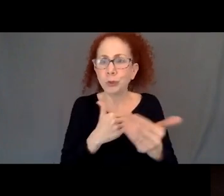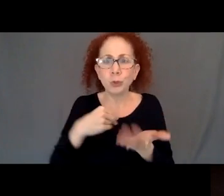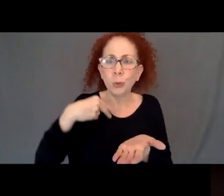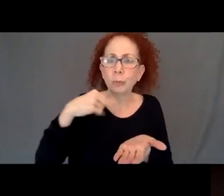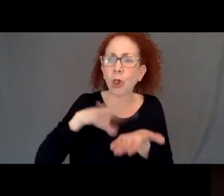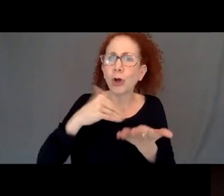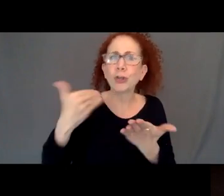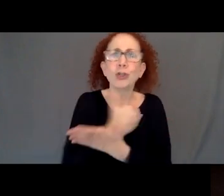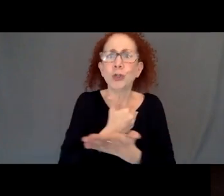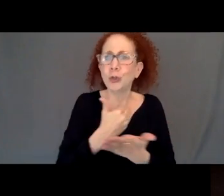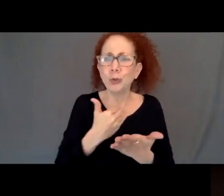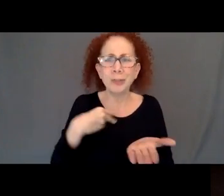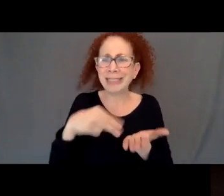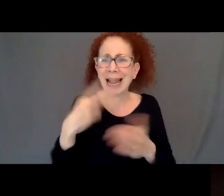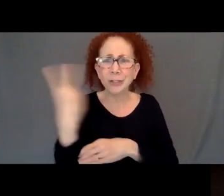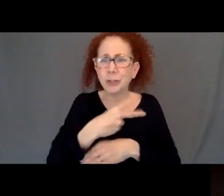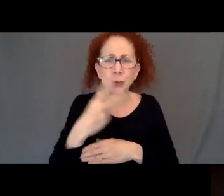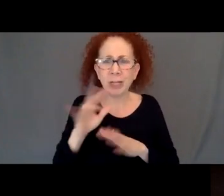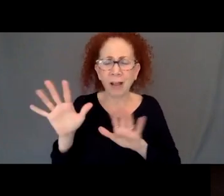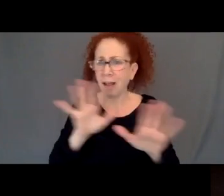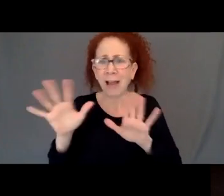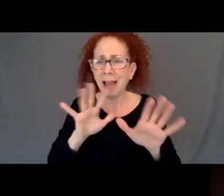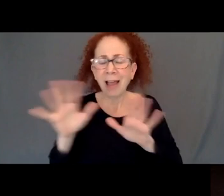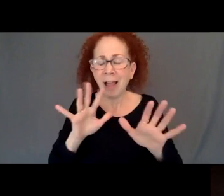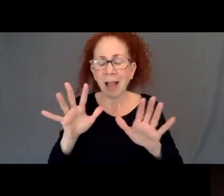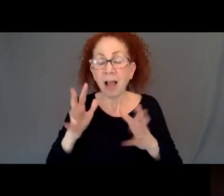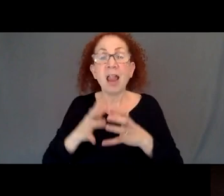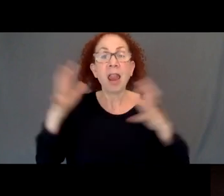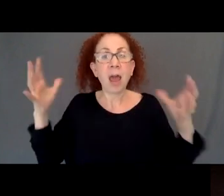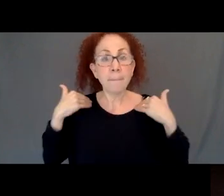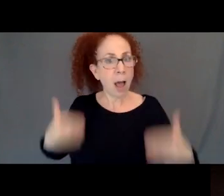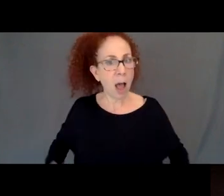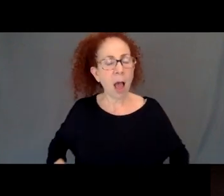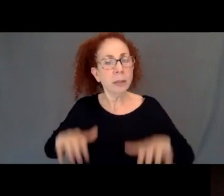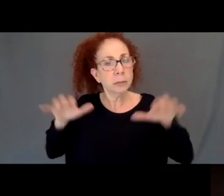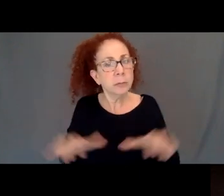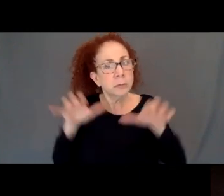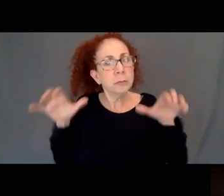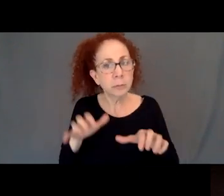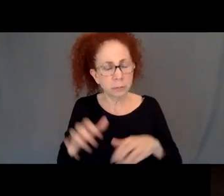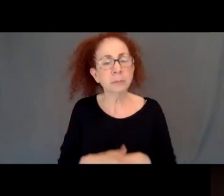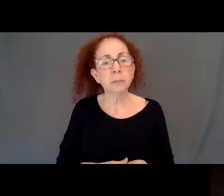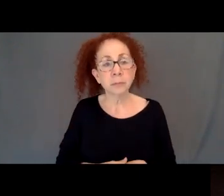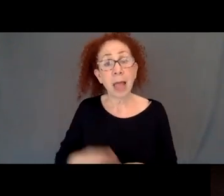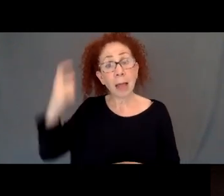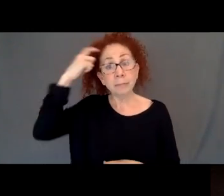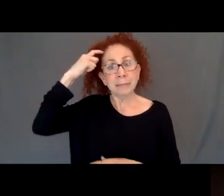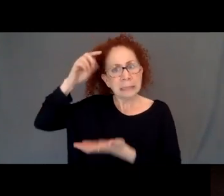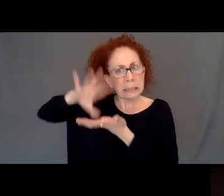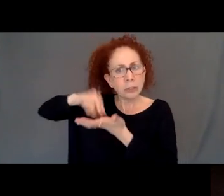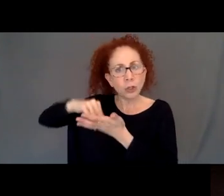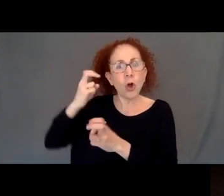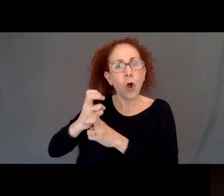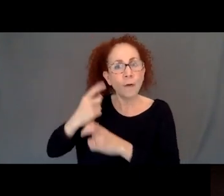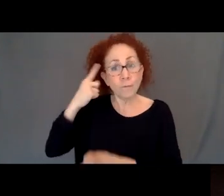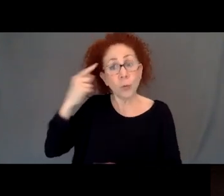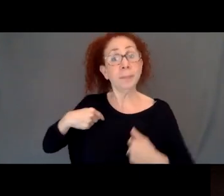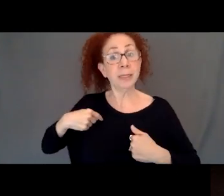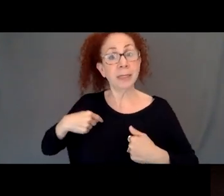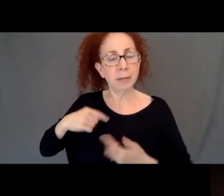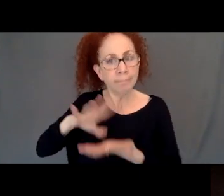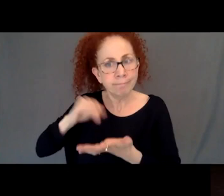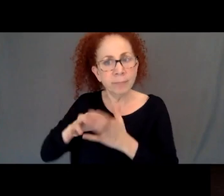this whole piece in like 2 days. It was just a lot on the body, and especially a lot up here for me